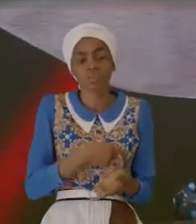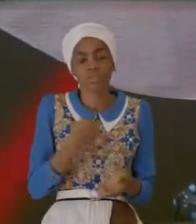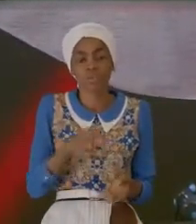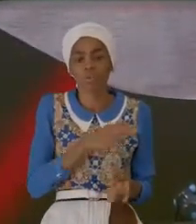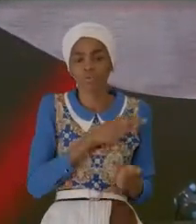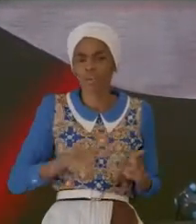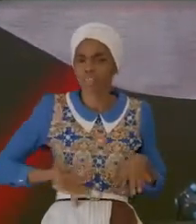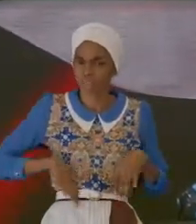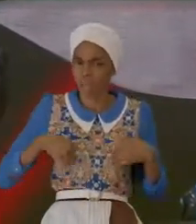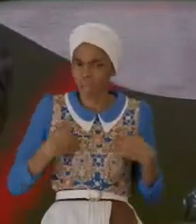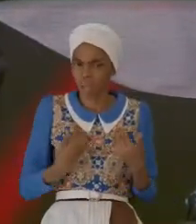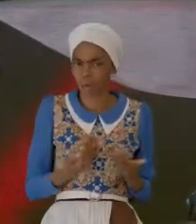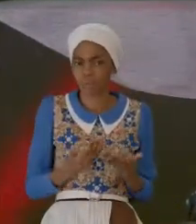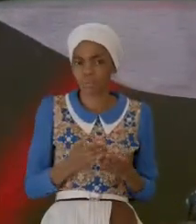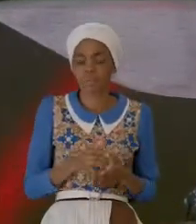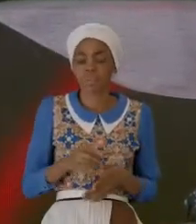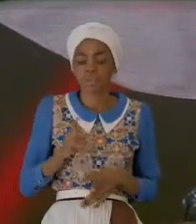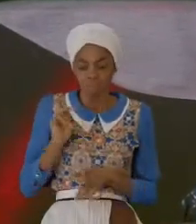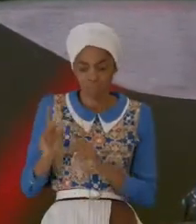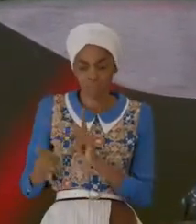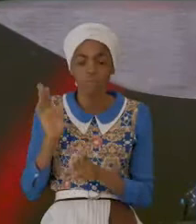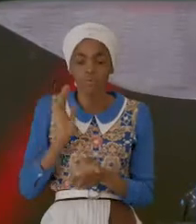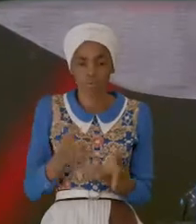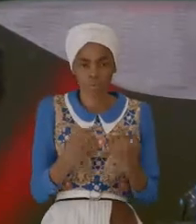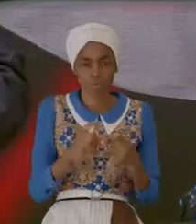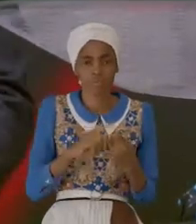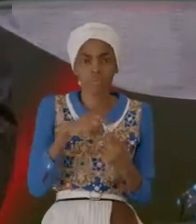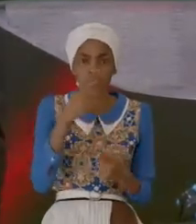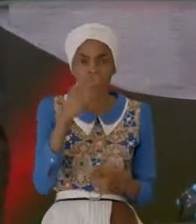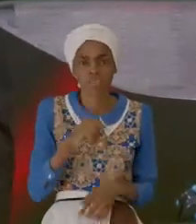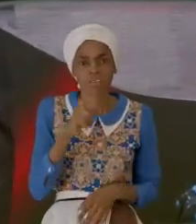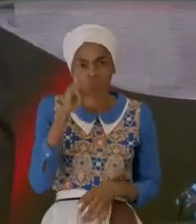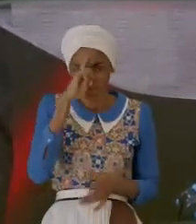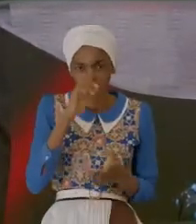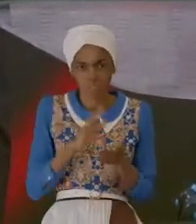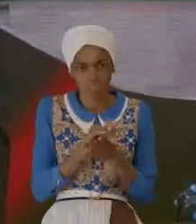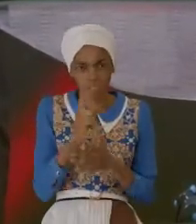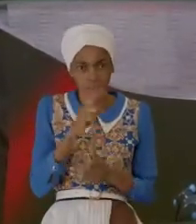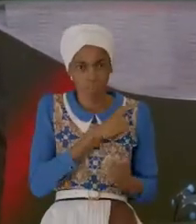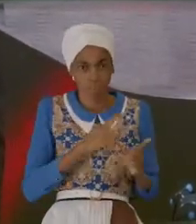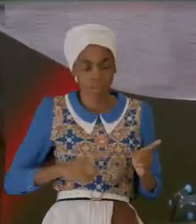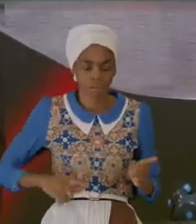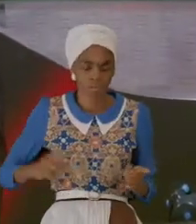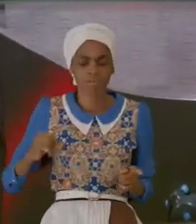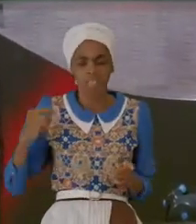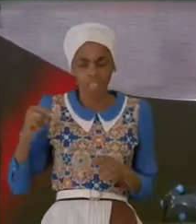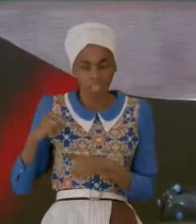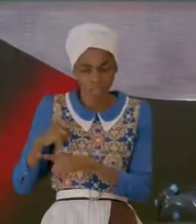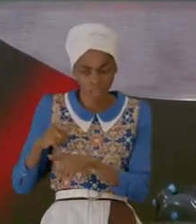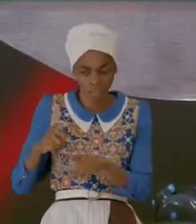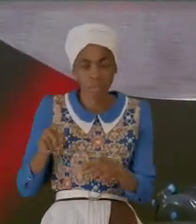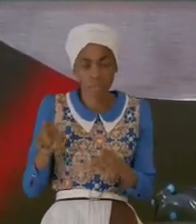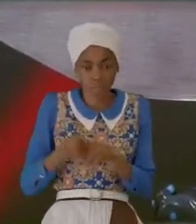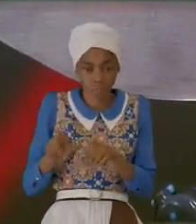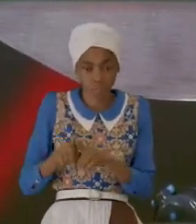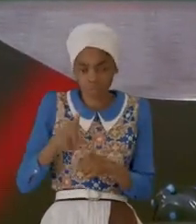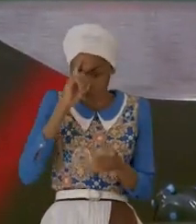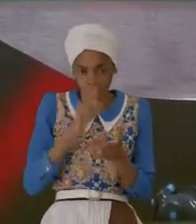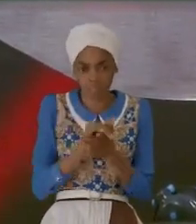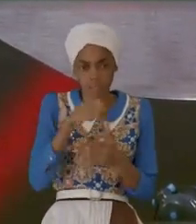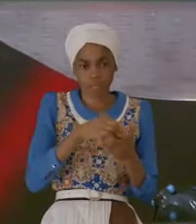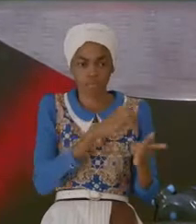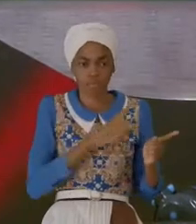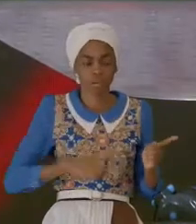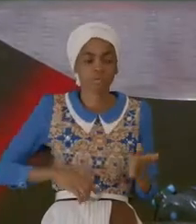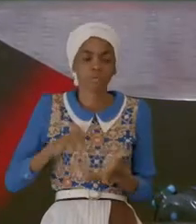do that oh they come to tell you you believe in the Lord they believe in the Lord over there and those